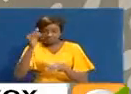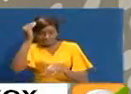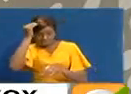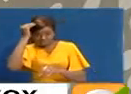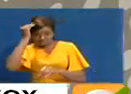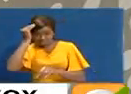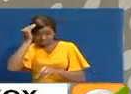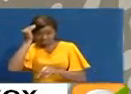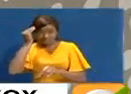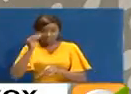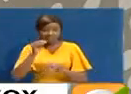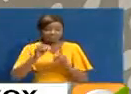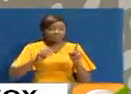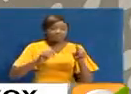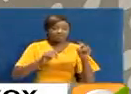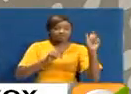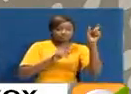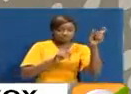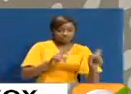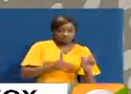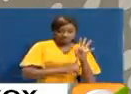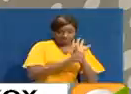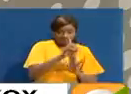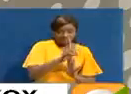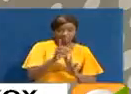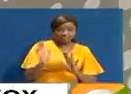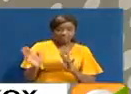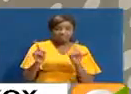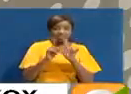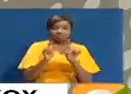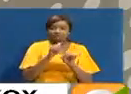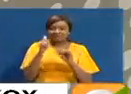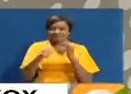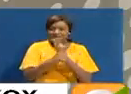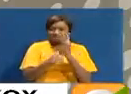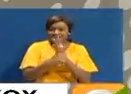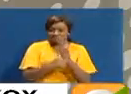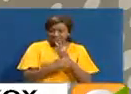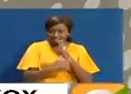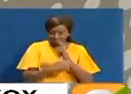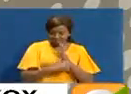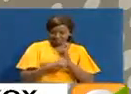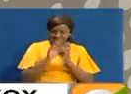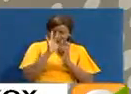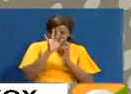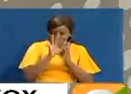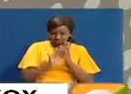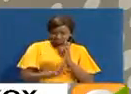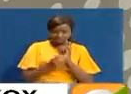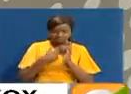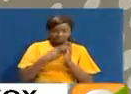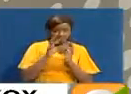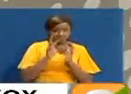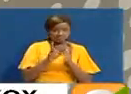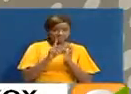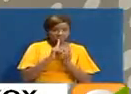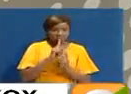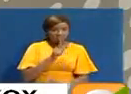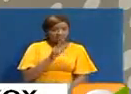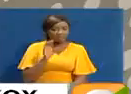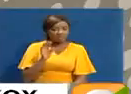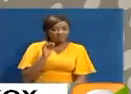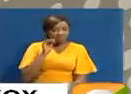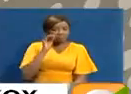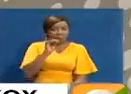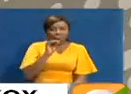Development. That I think is quite significant. But there's some names that are interesting, and I would say they have been placed